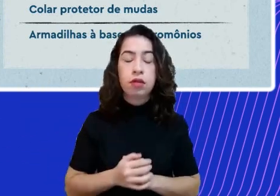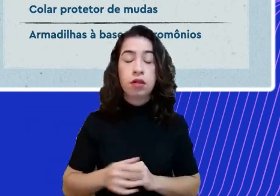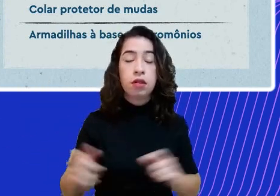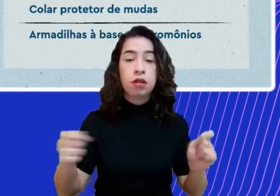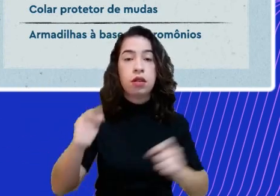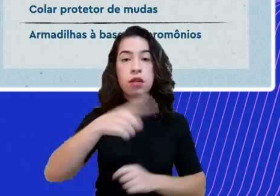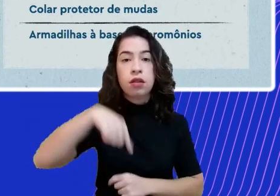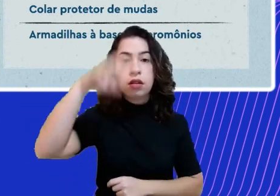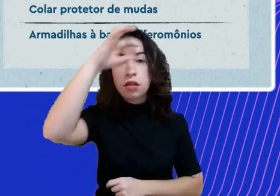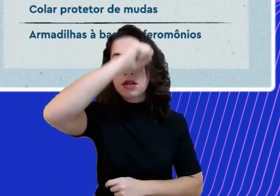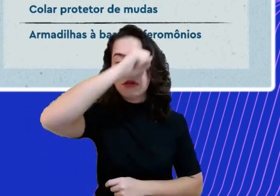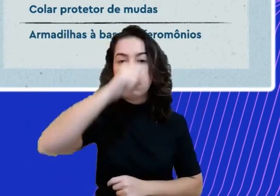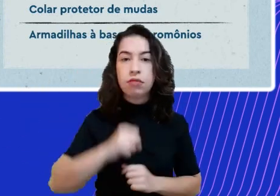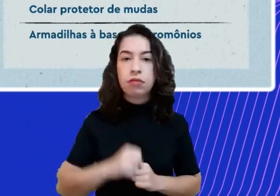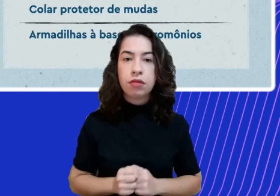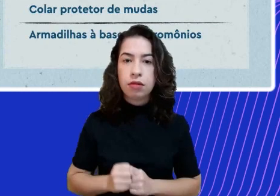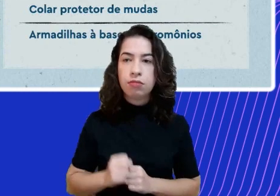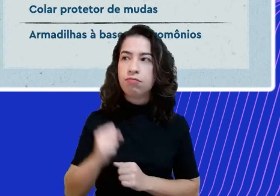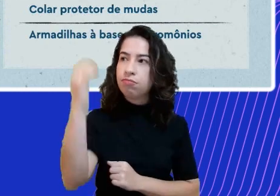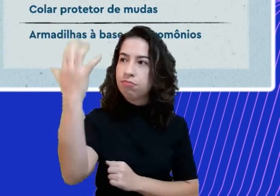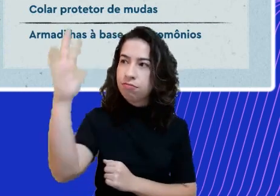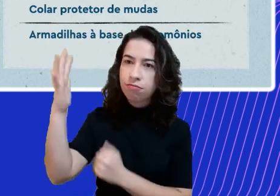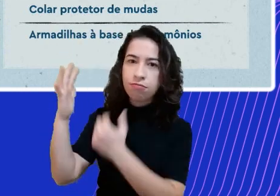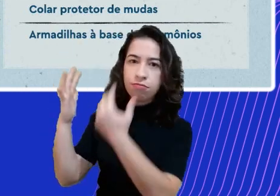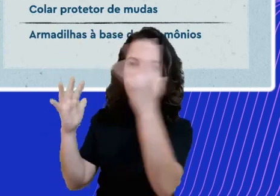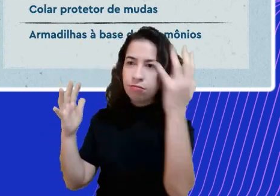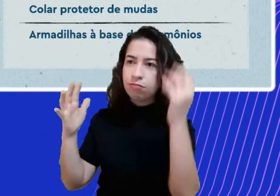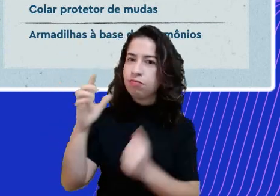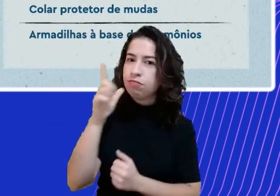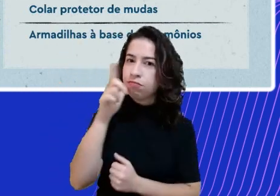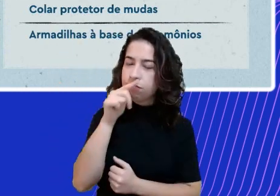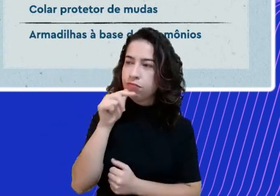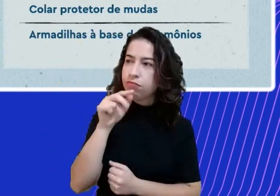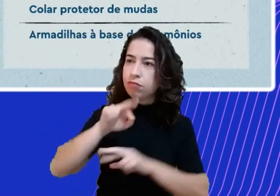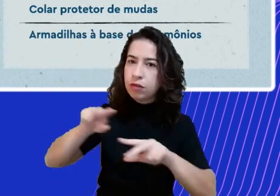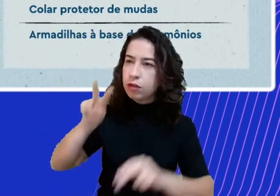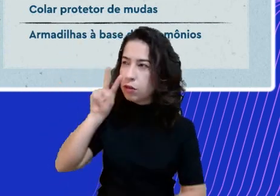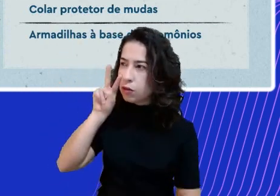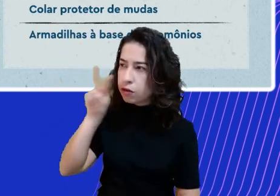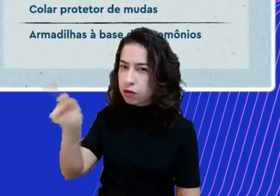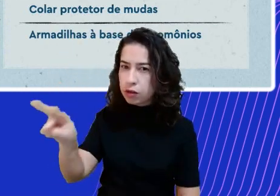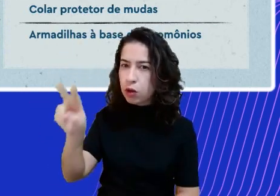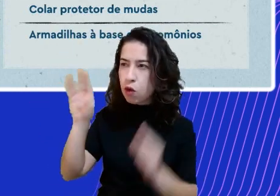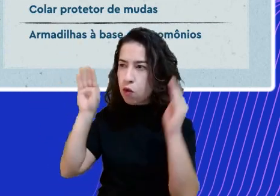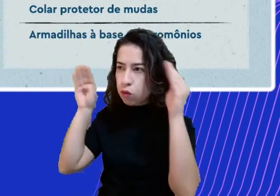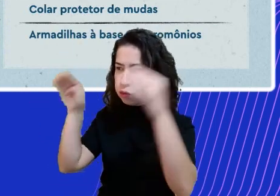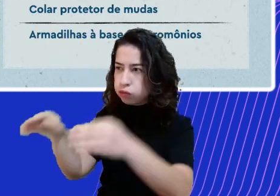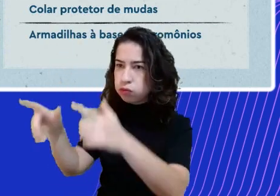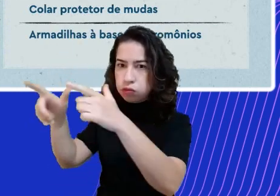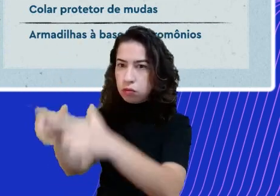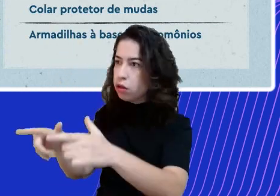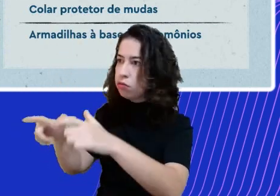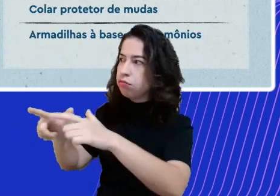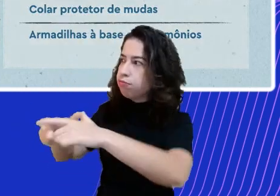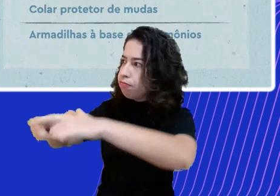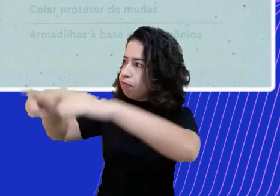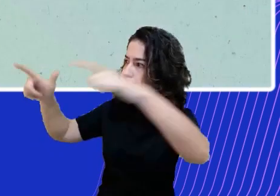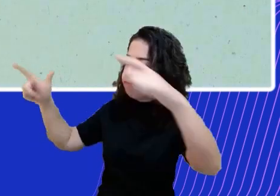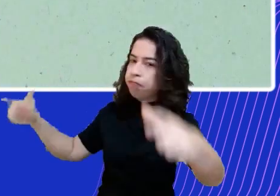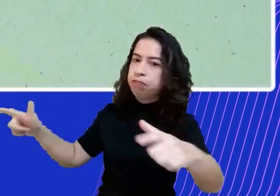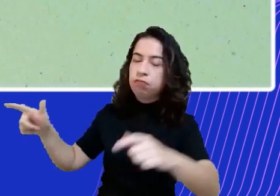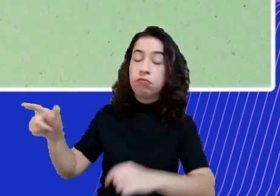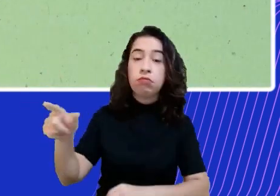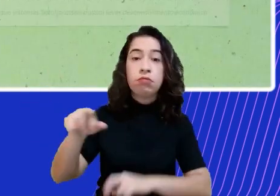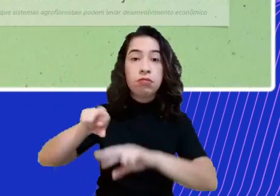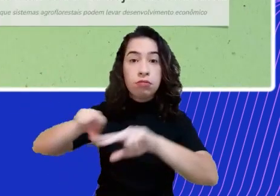can learn with the forest, with the water, is decentralization, because there's a great